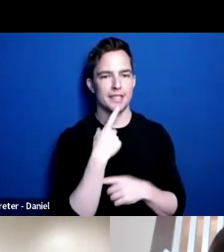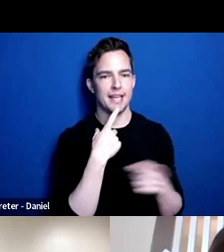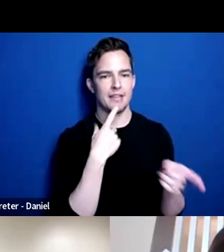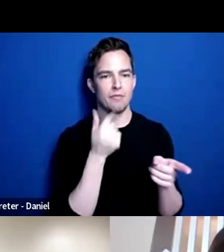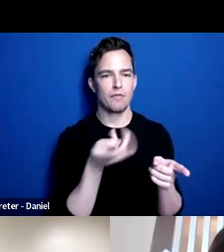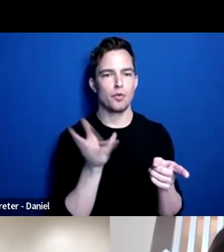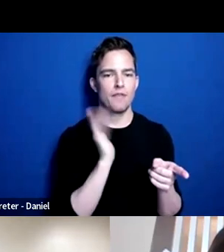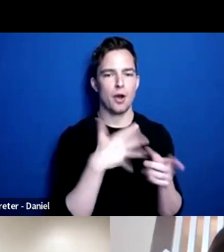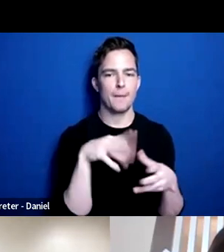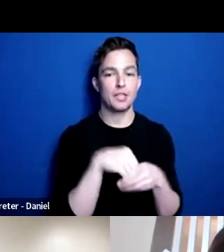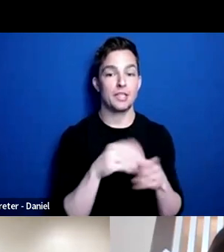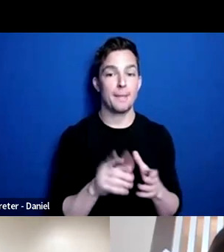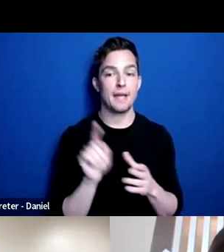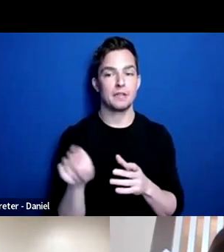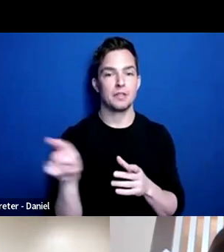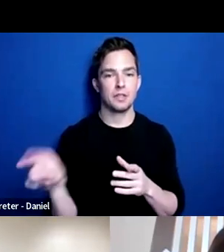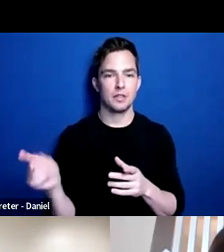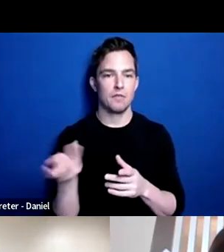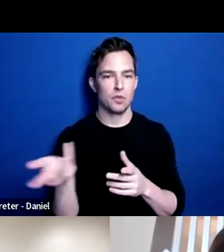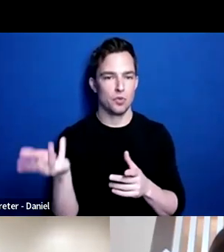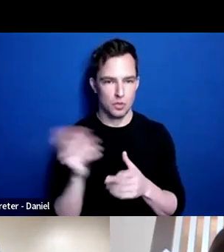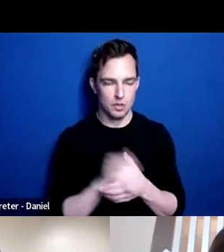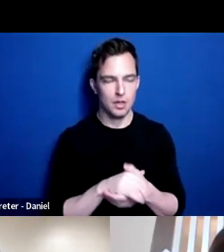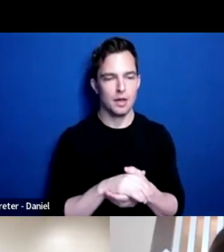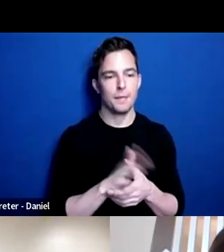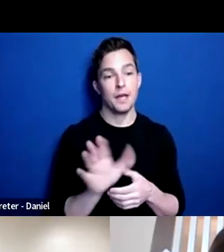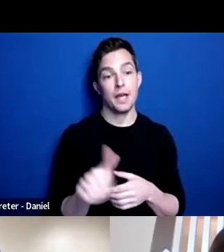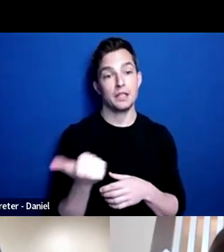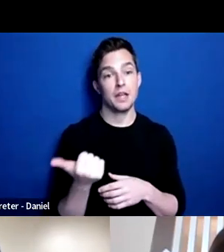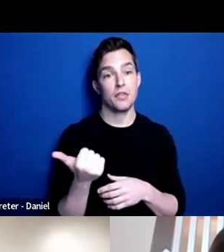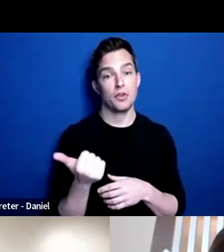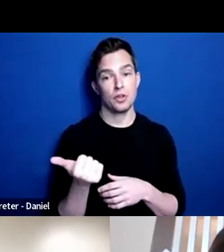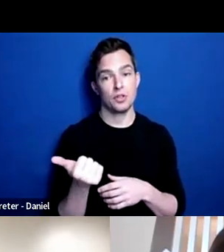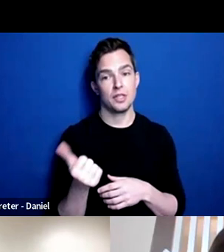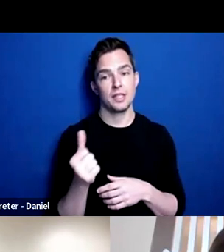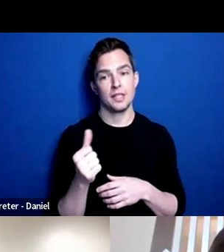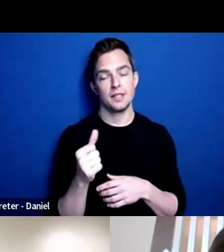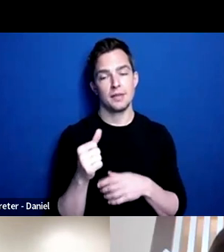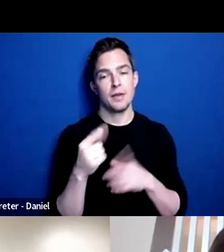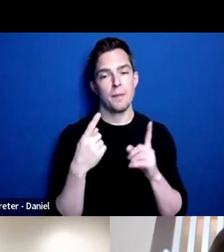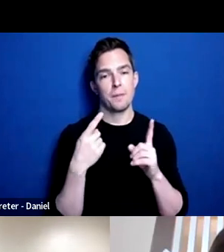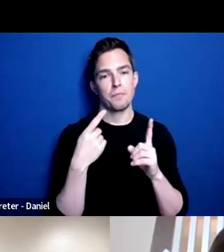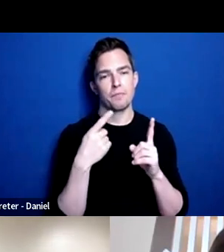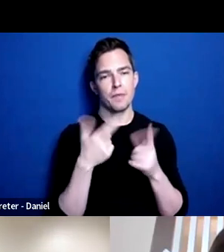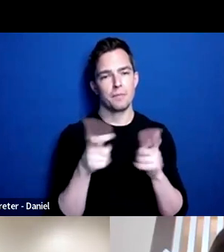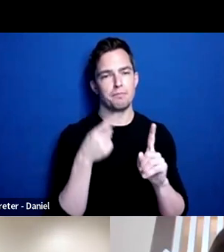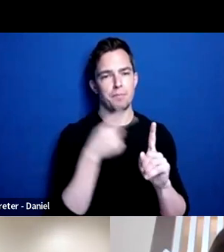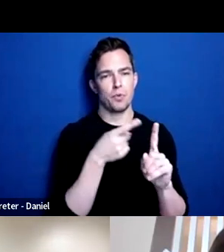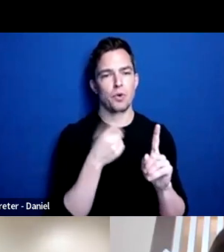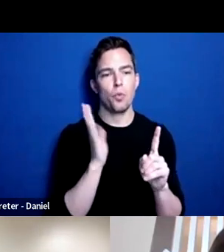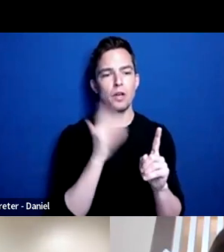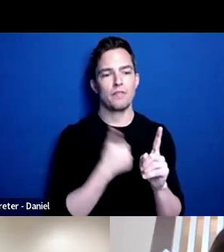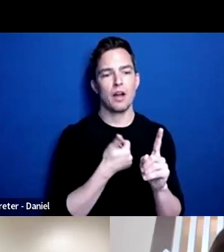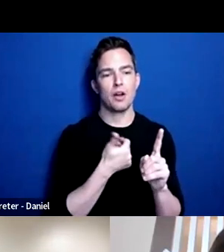of our participants. And then another sticking point that we had was one of our participants